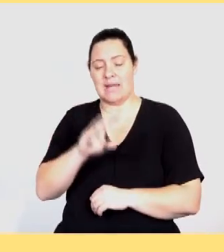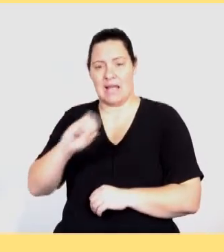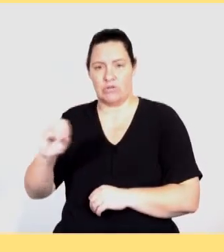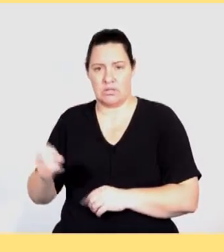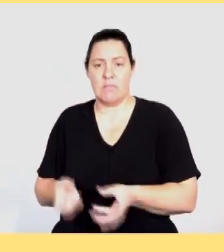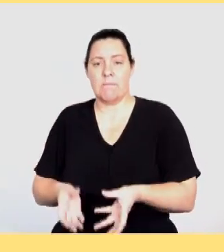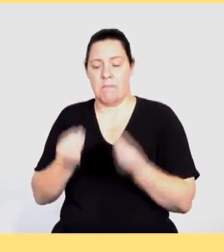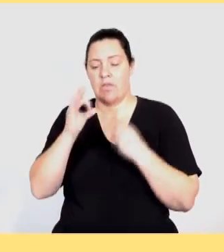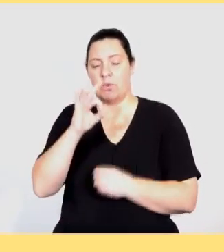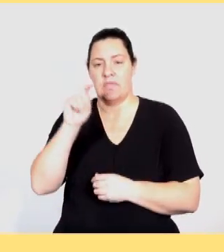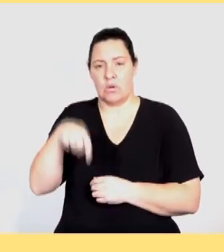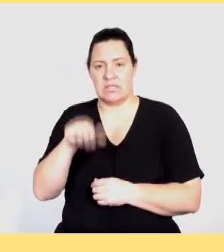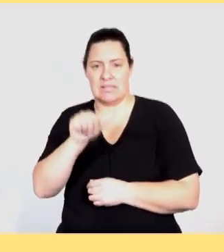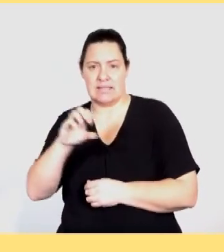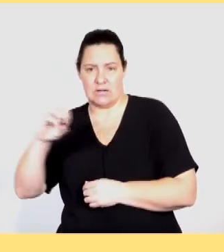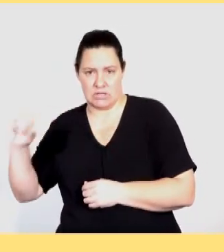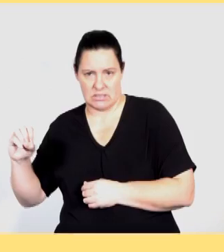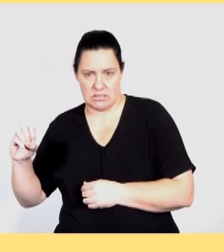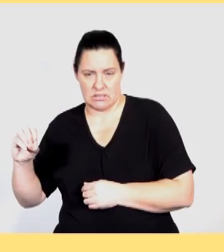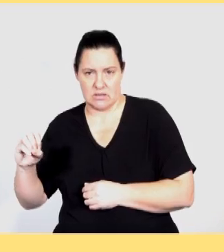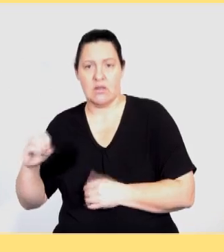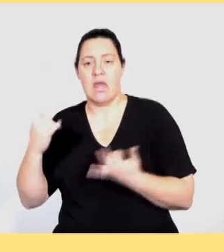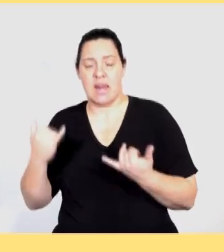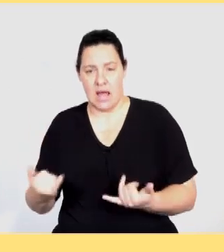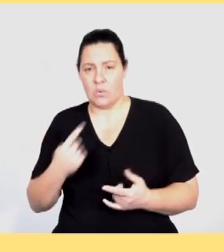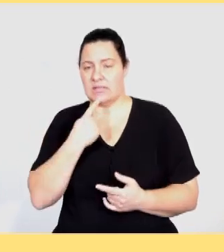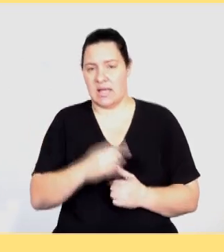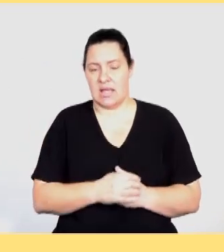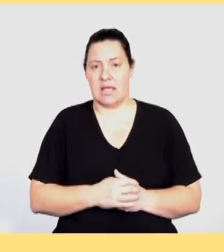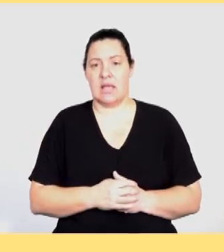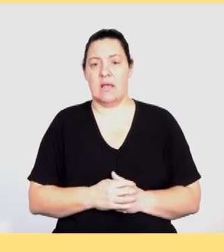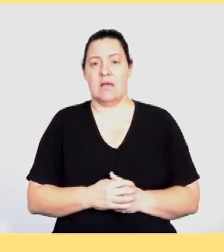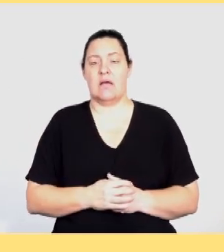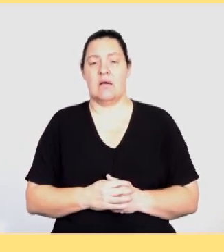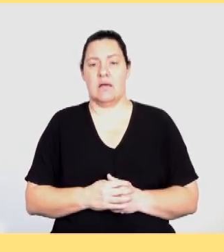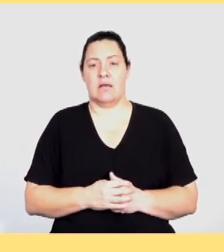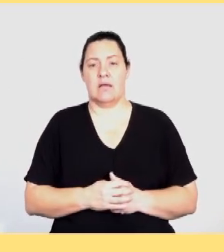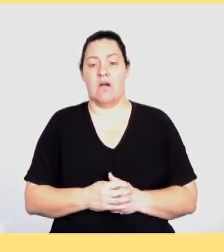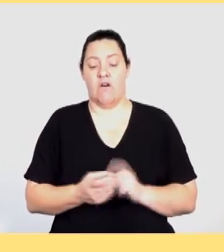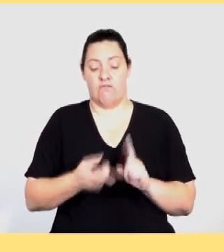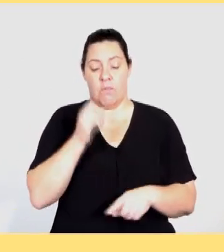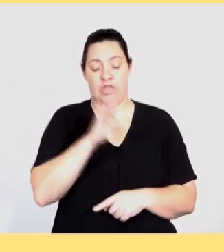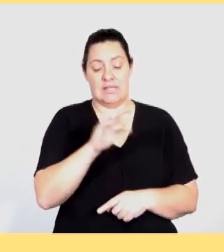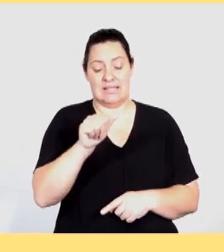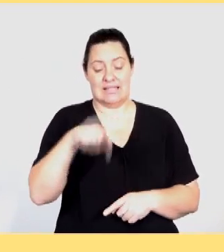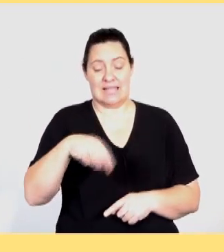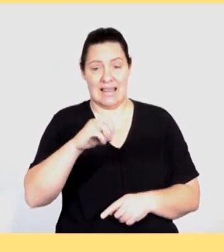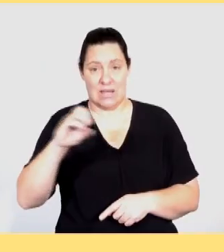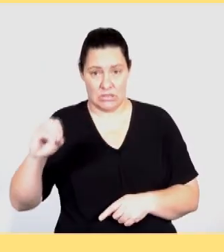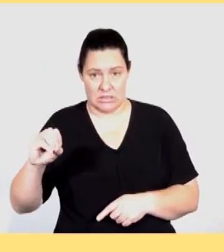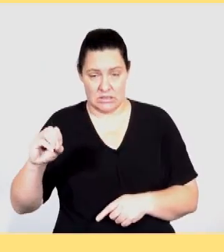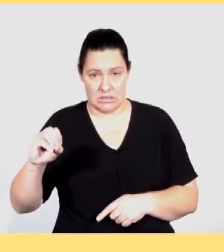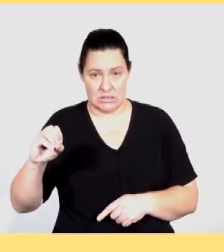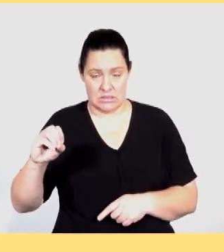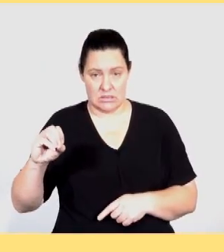100. It will give you 3,600. And then you now say, from the 36,000